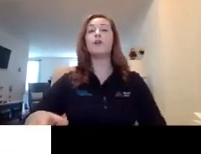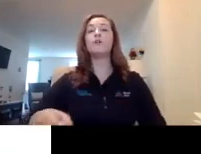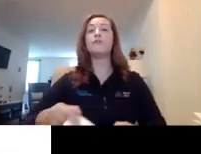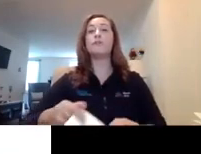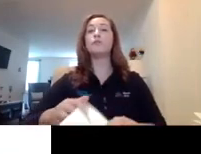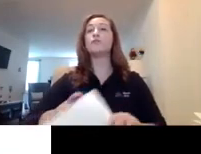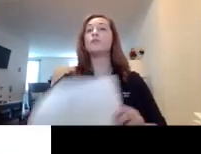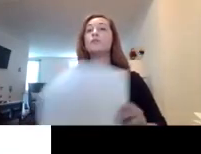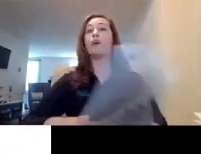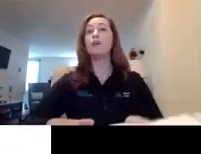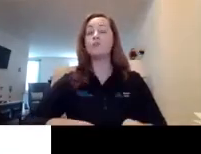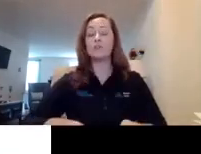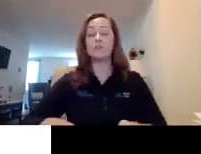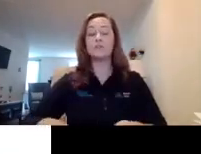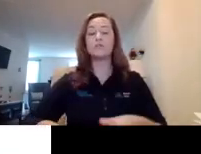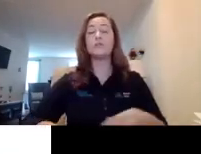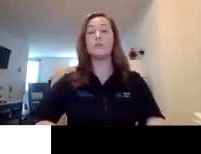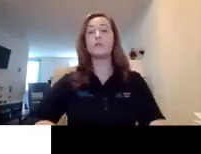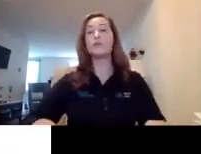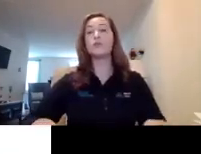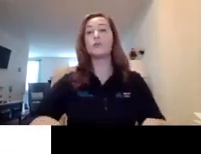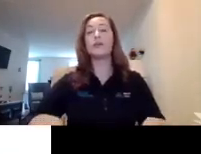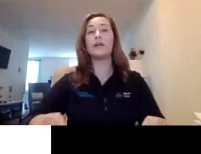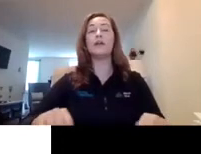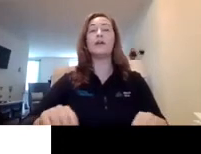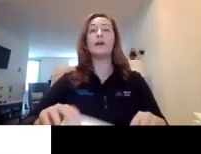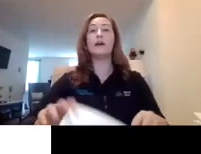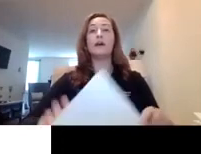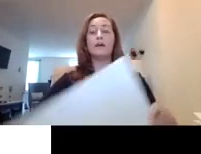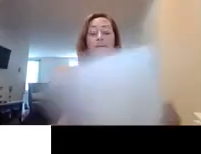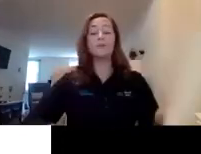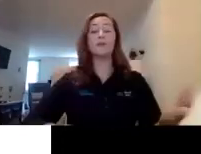a lot of visual content to make sure that,